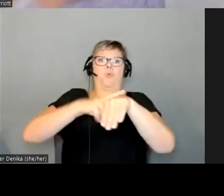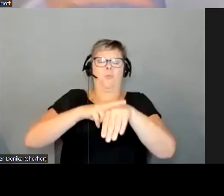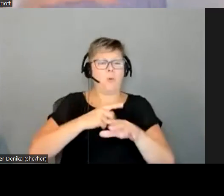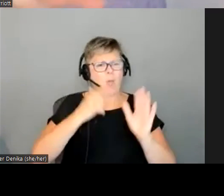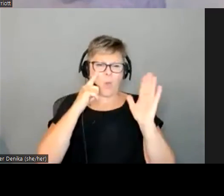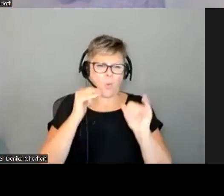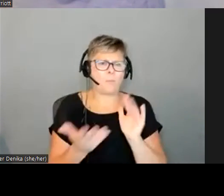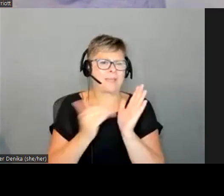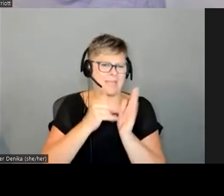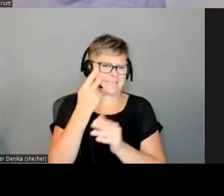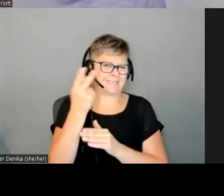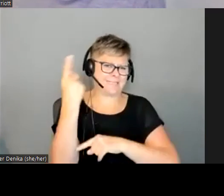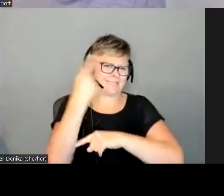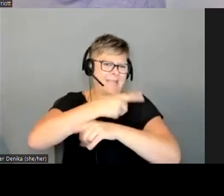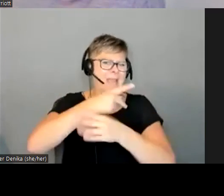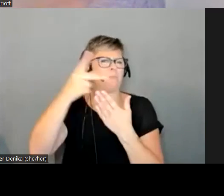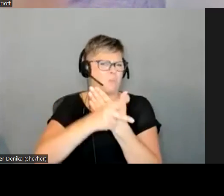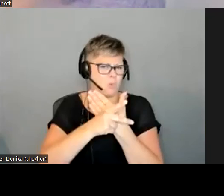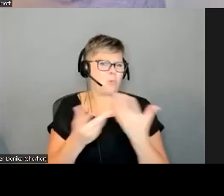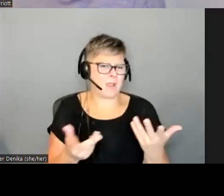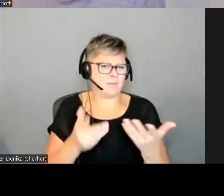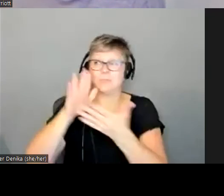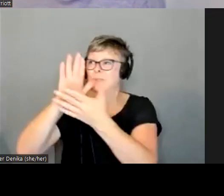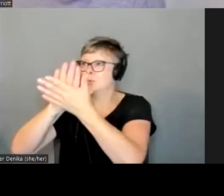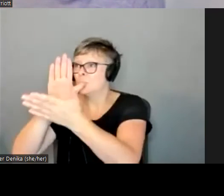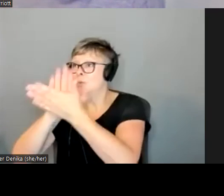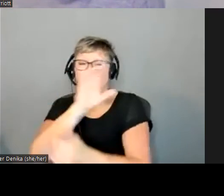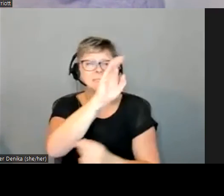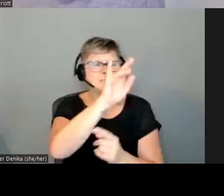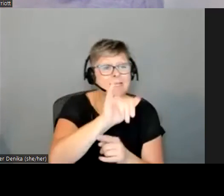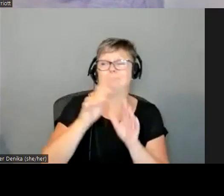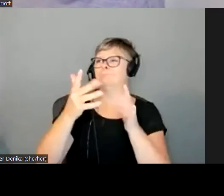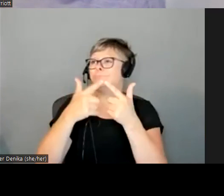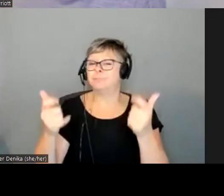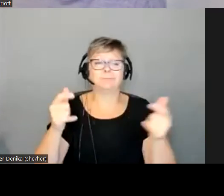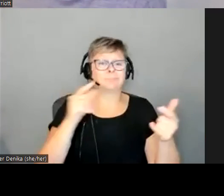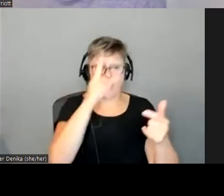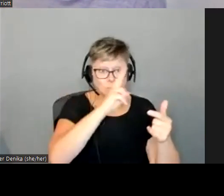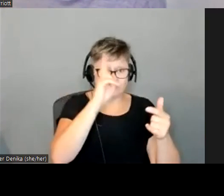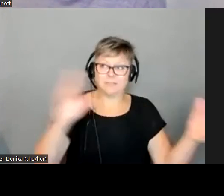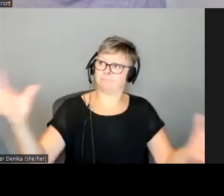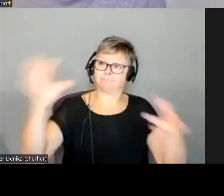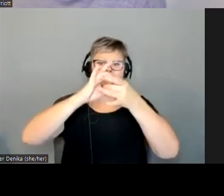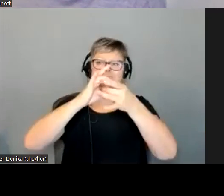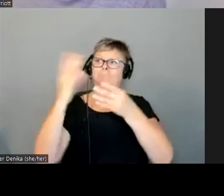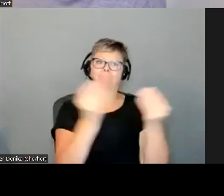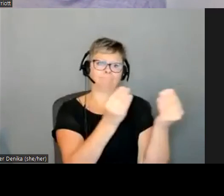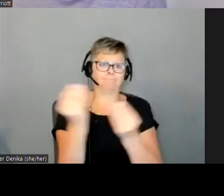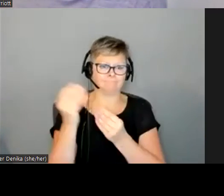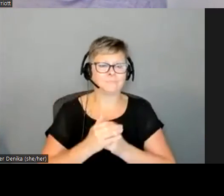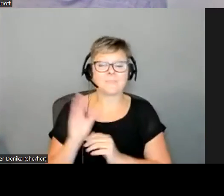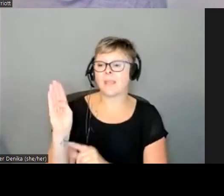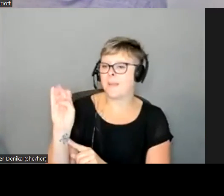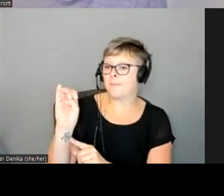setting, connecting with a school in the city and them having that dialogue. So Great. Benedict, is there one more